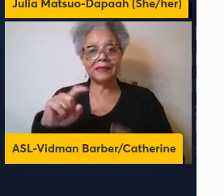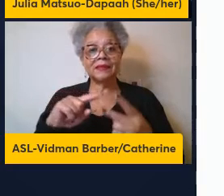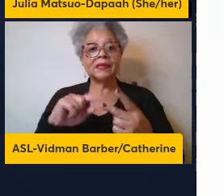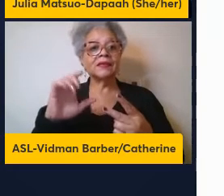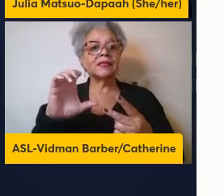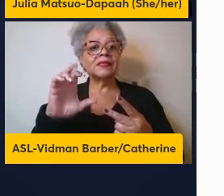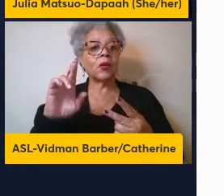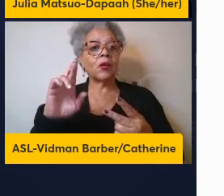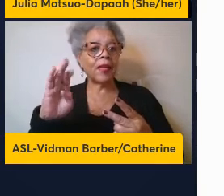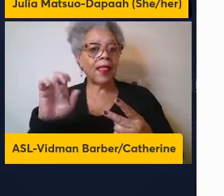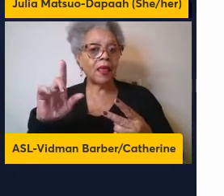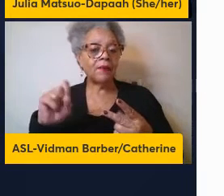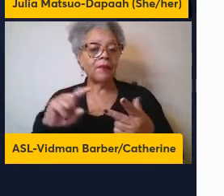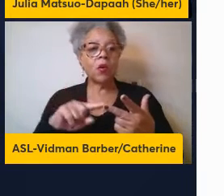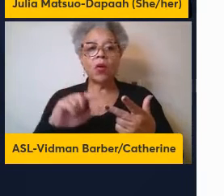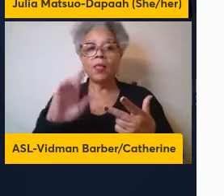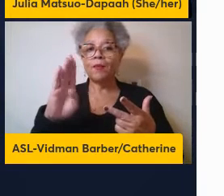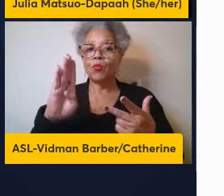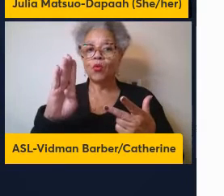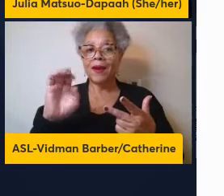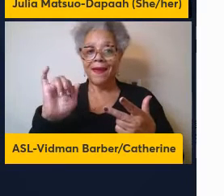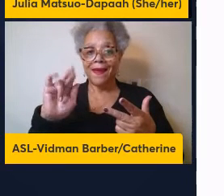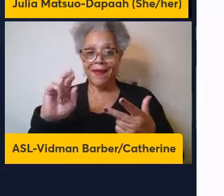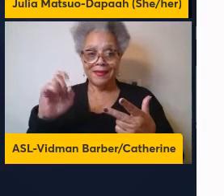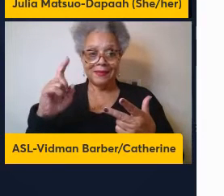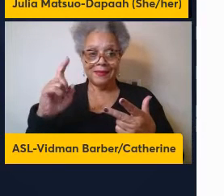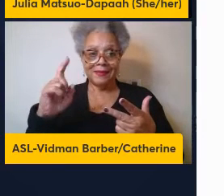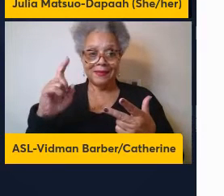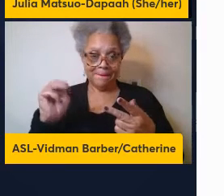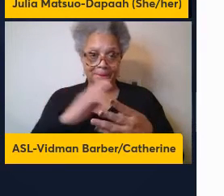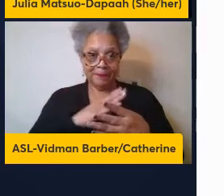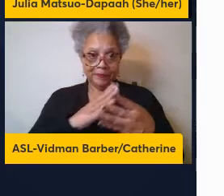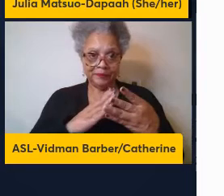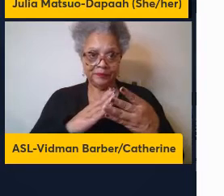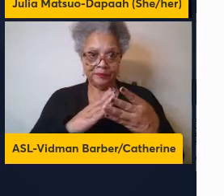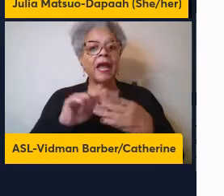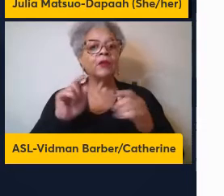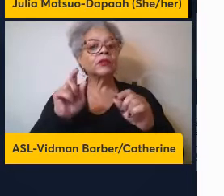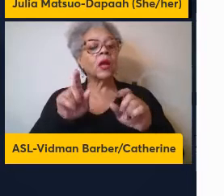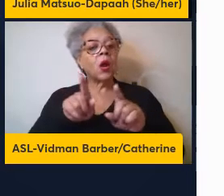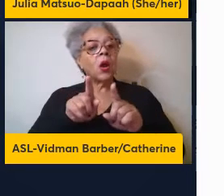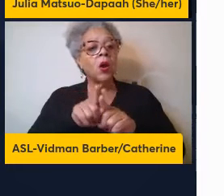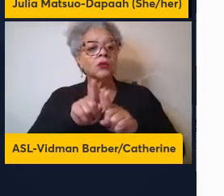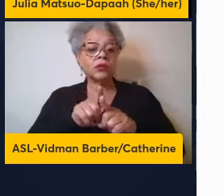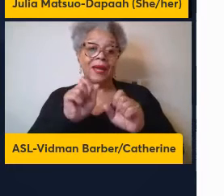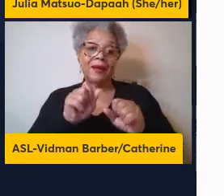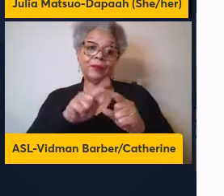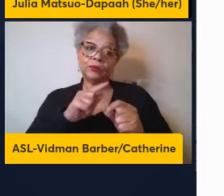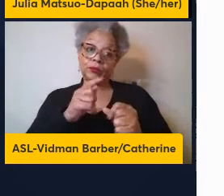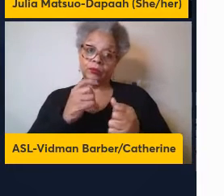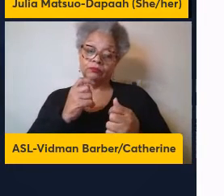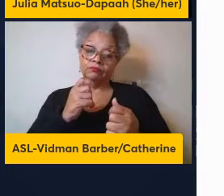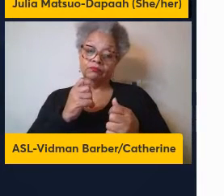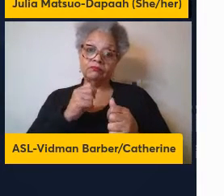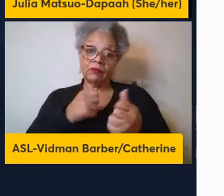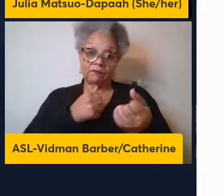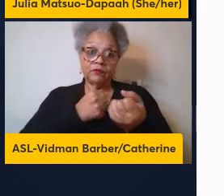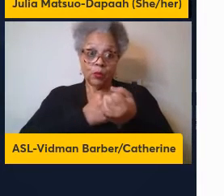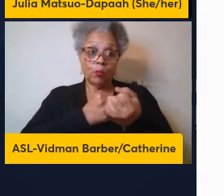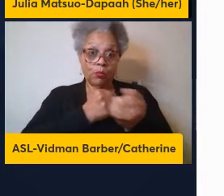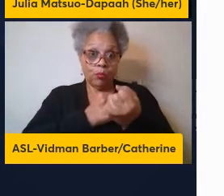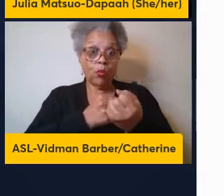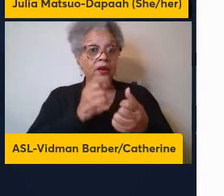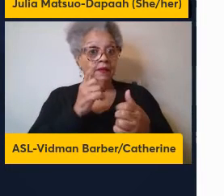or in the brainstem. And I was also able to confirm this by qPCR of different